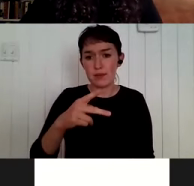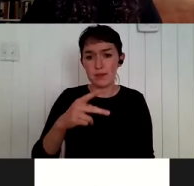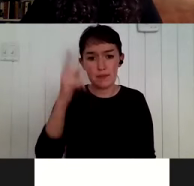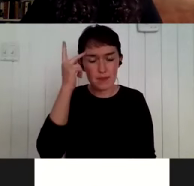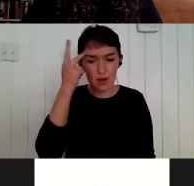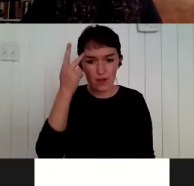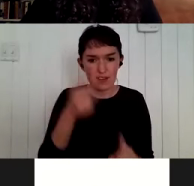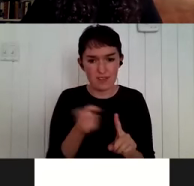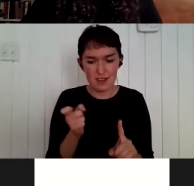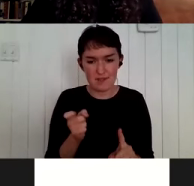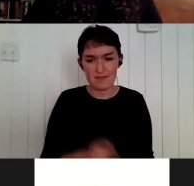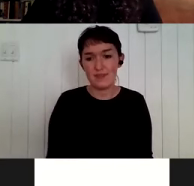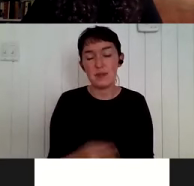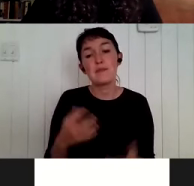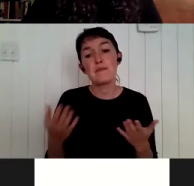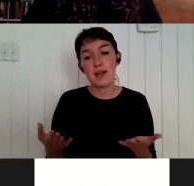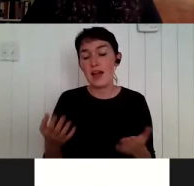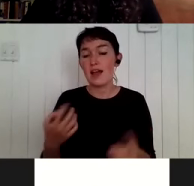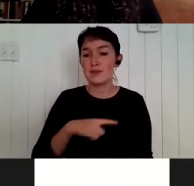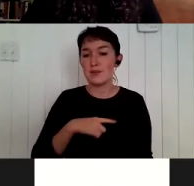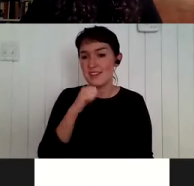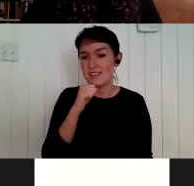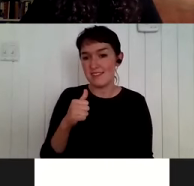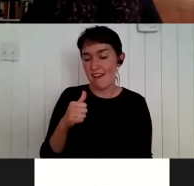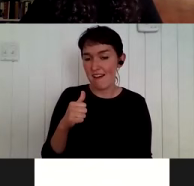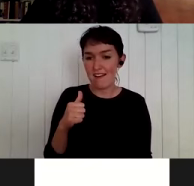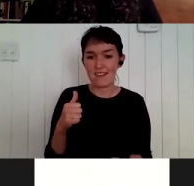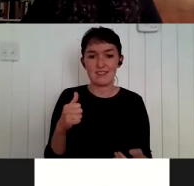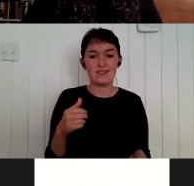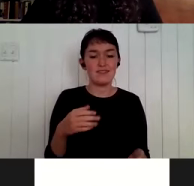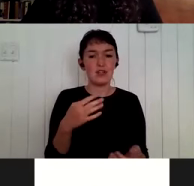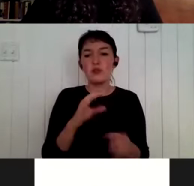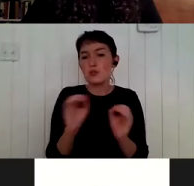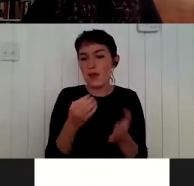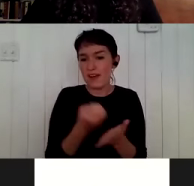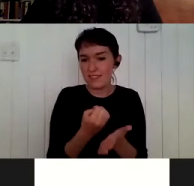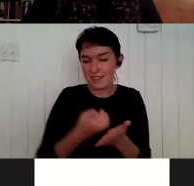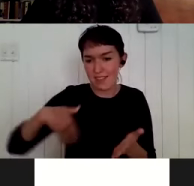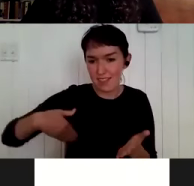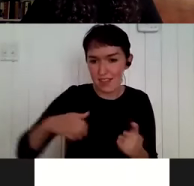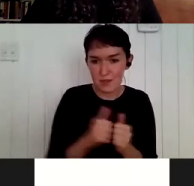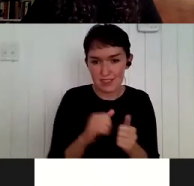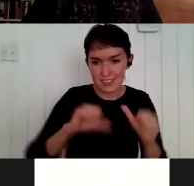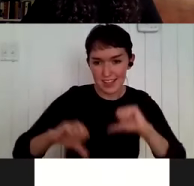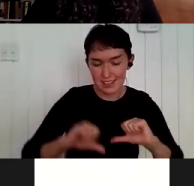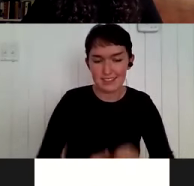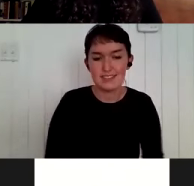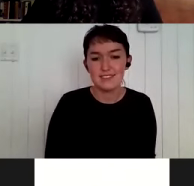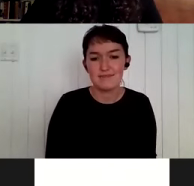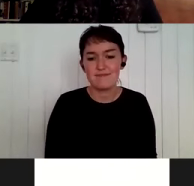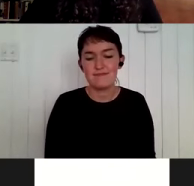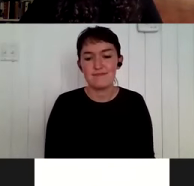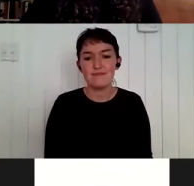not there yet with the science, but I think there's a lot of natural areas of overlap that can make some pretty strong theories.